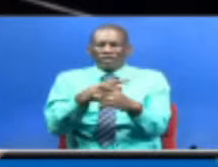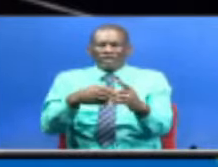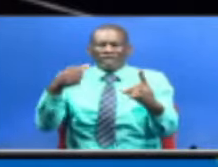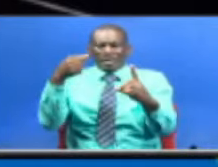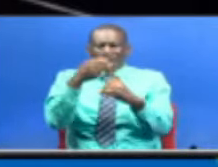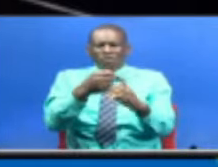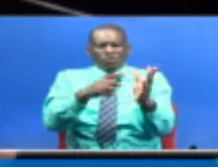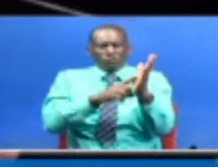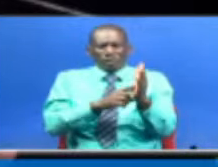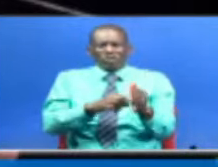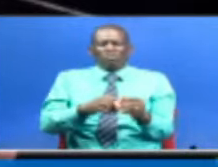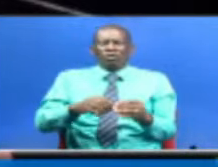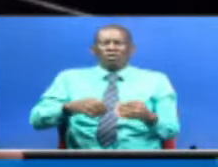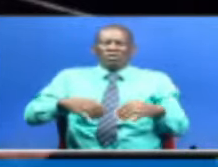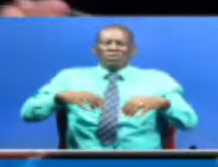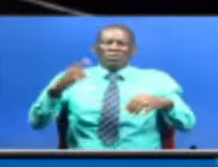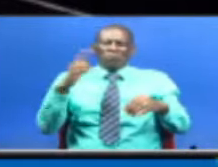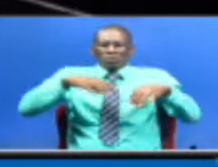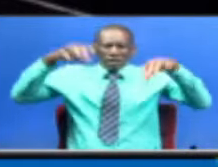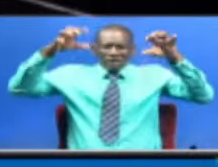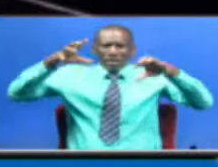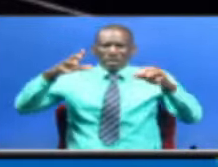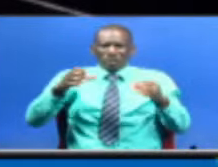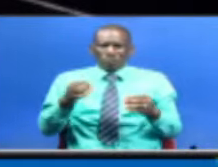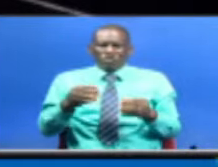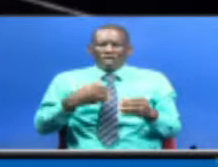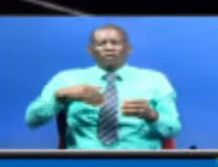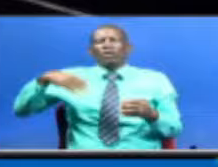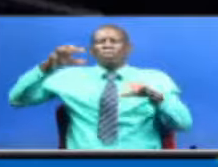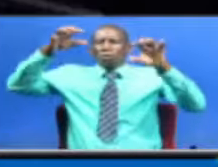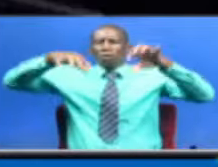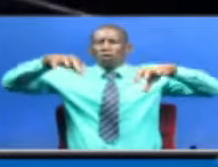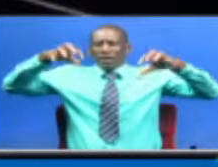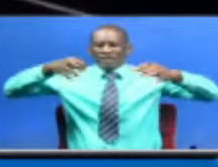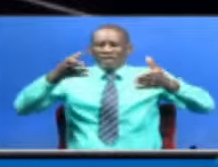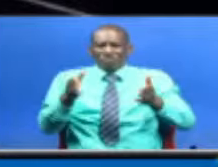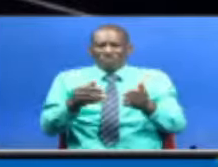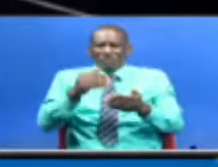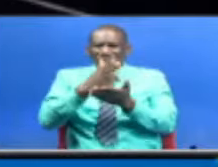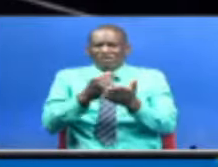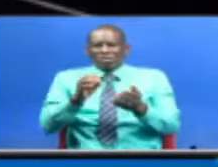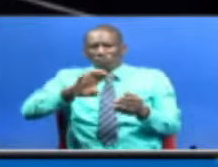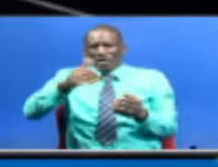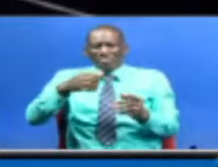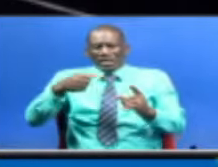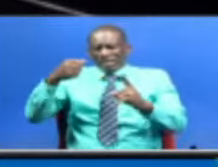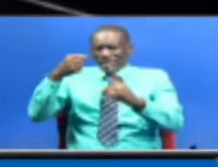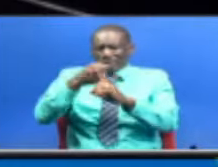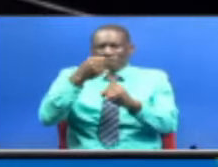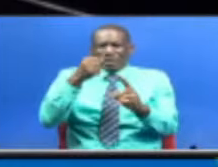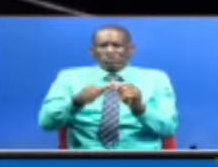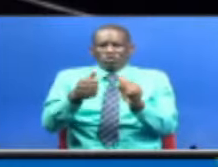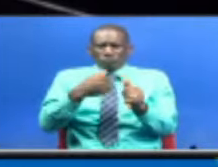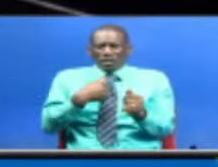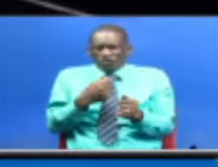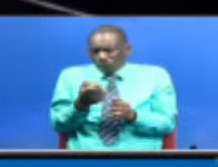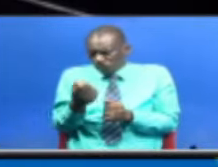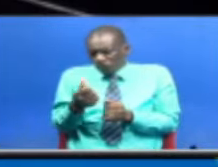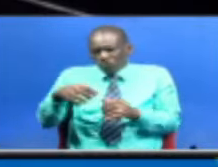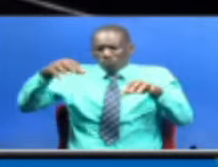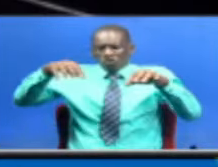like El Nino, we are supposedly getting more rain. Mm-hmm. Some of the other impacts we're getting less. We see